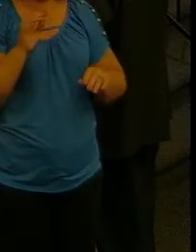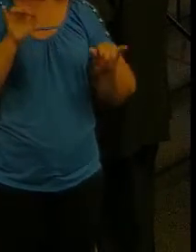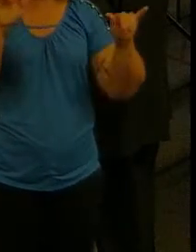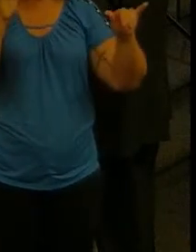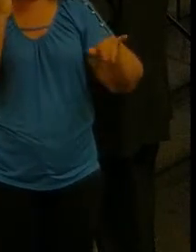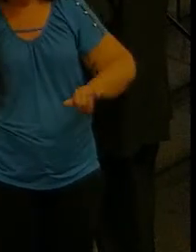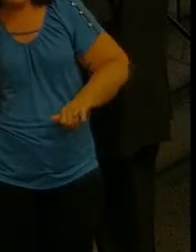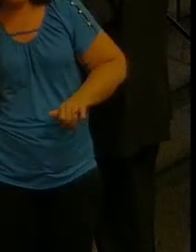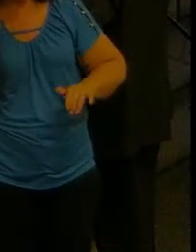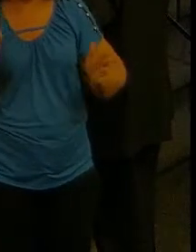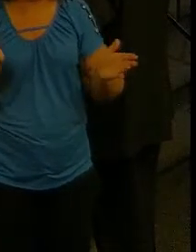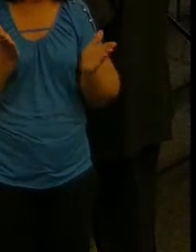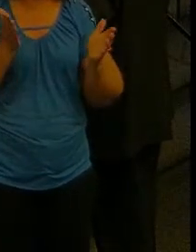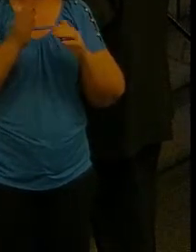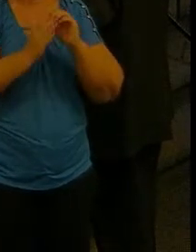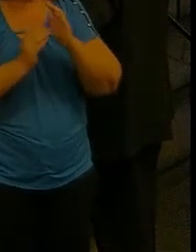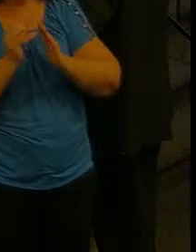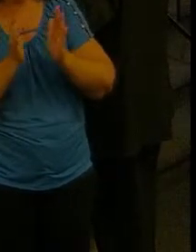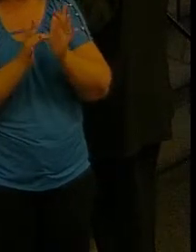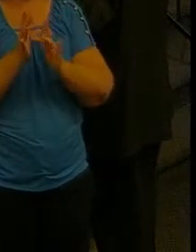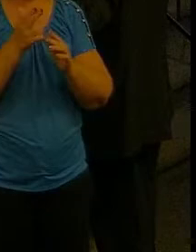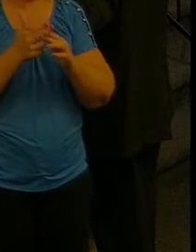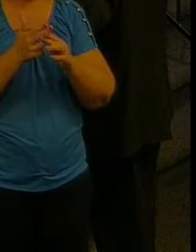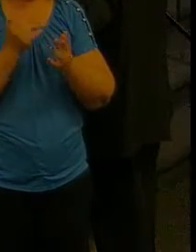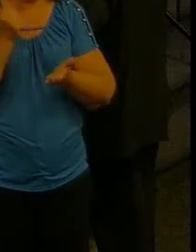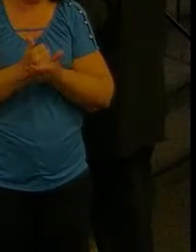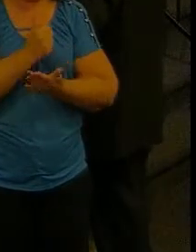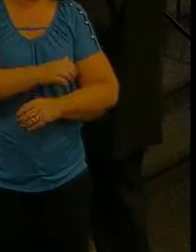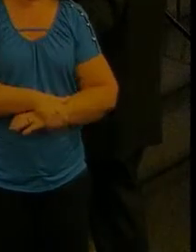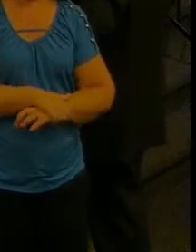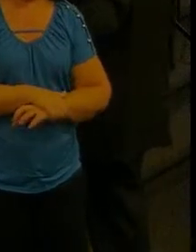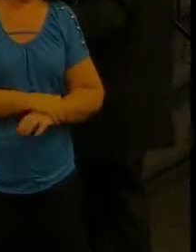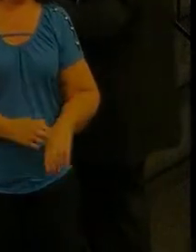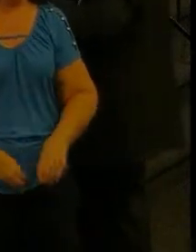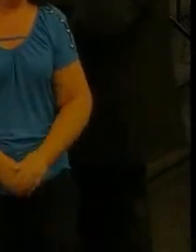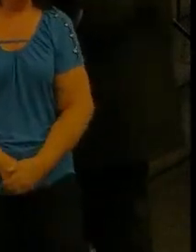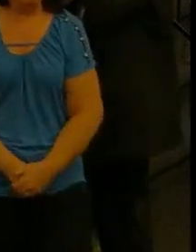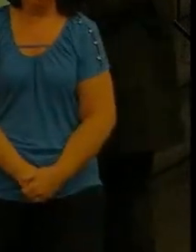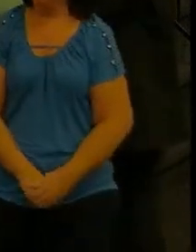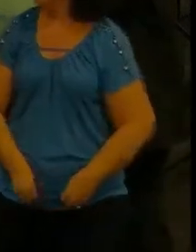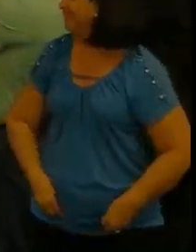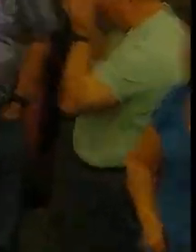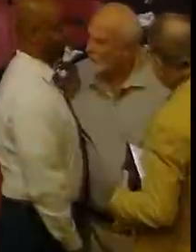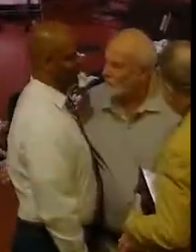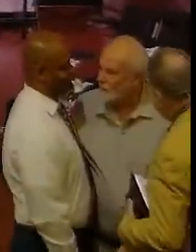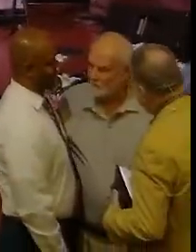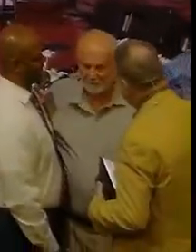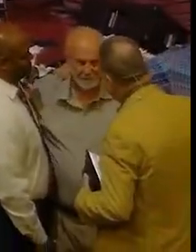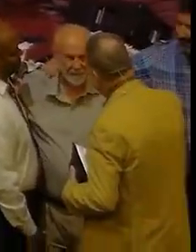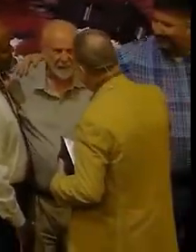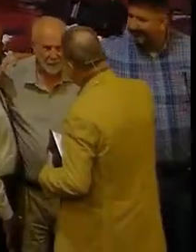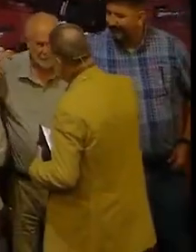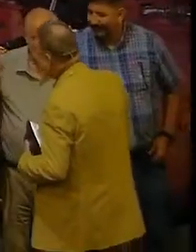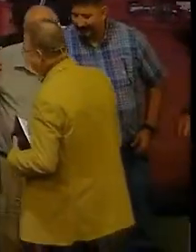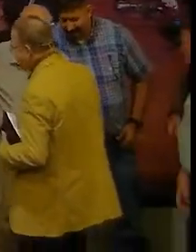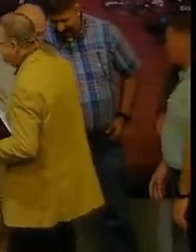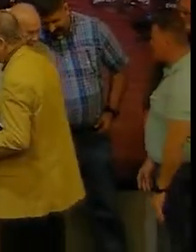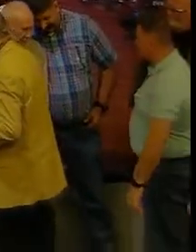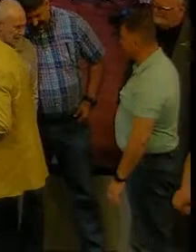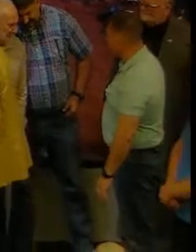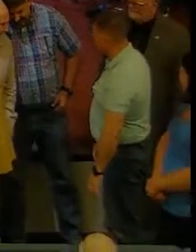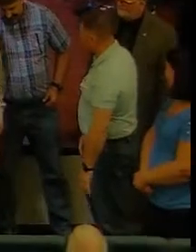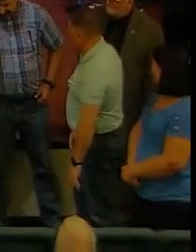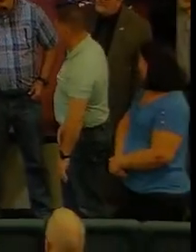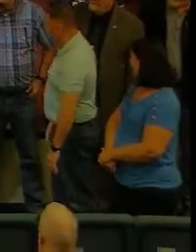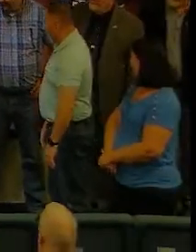today. Encourage them, comfort them in Jesus' name. Amen. God bless you. Father, we love you and we're going to miss you. Thank the Lord for you.